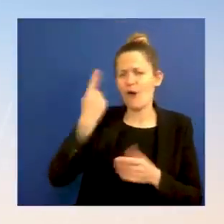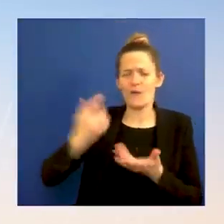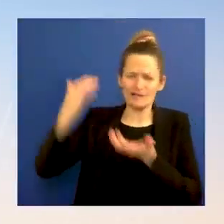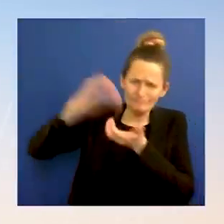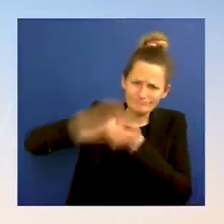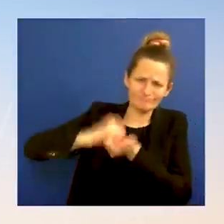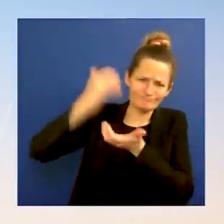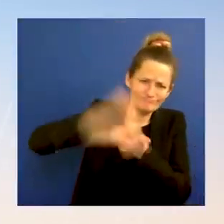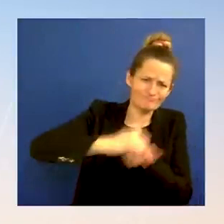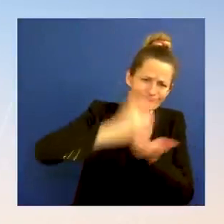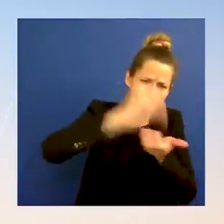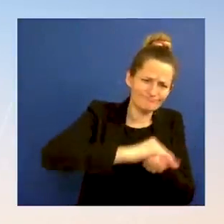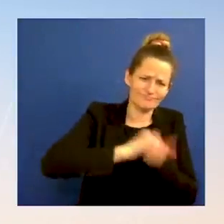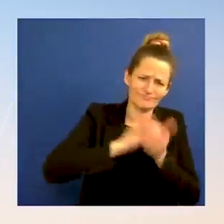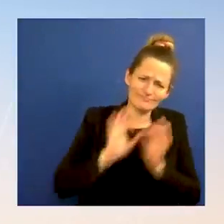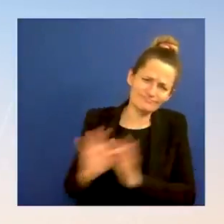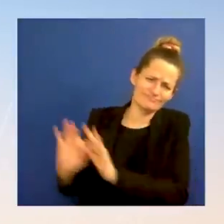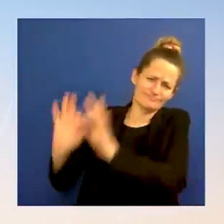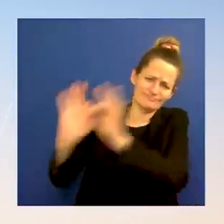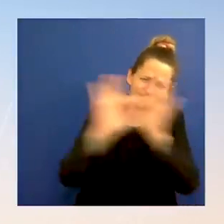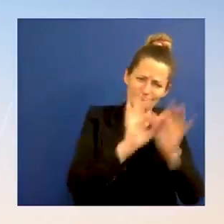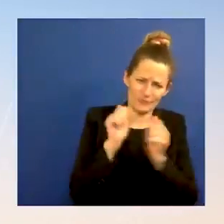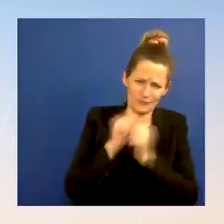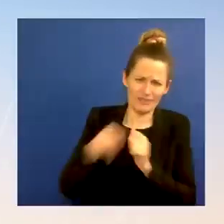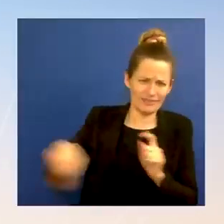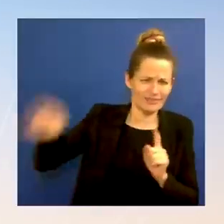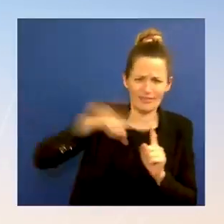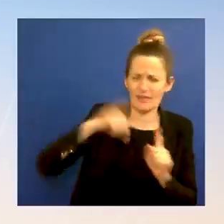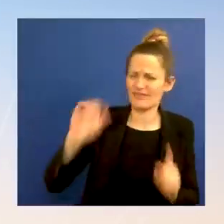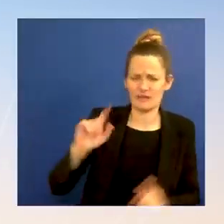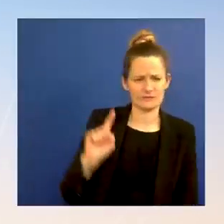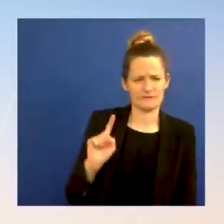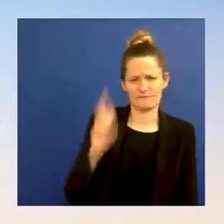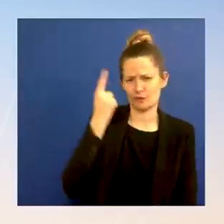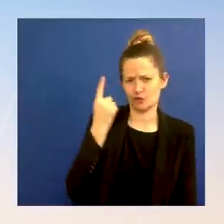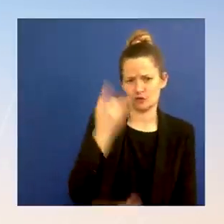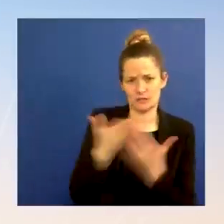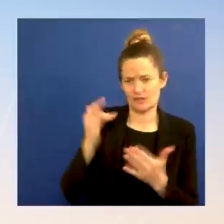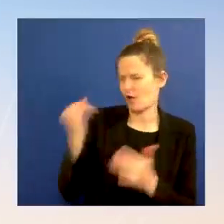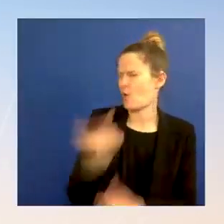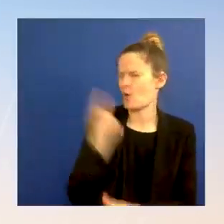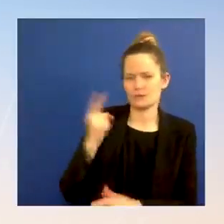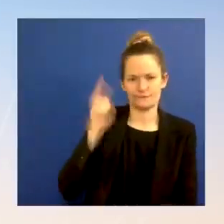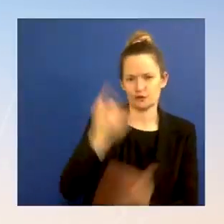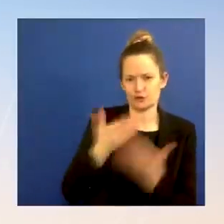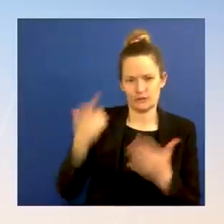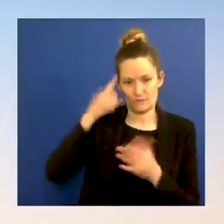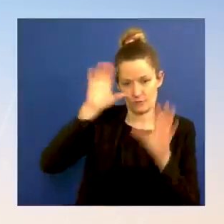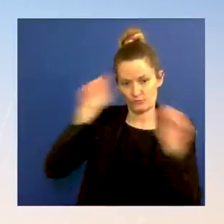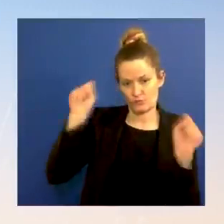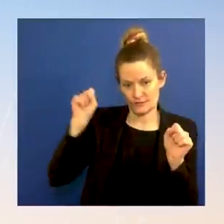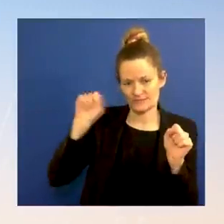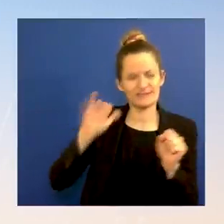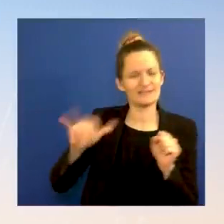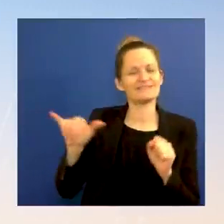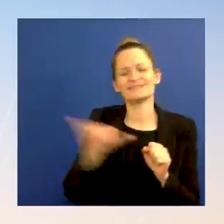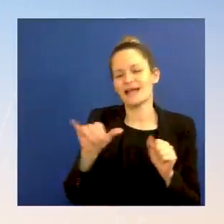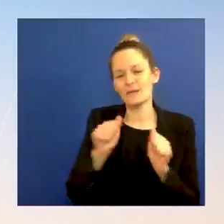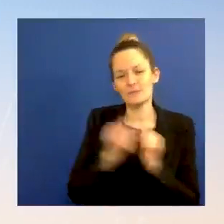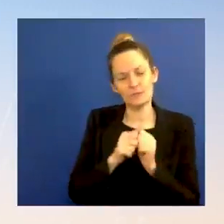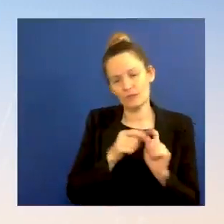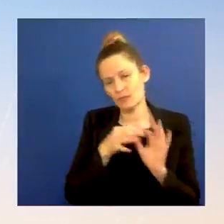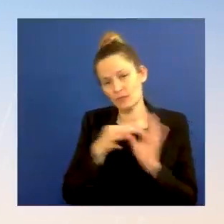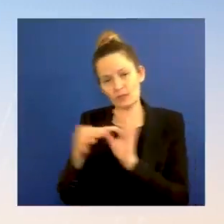president. And obviously, as we're making any decisions in this space, that would apply. But also, what also applies to this space